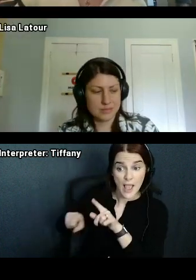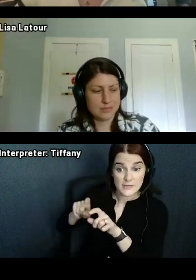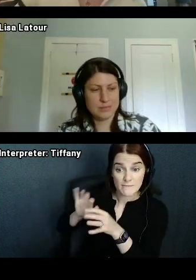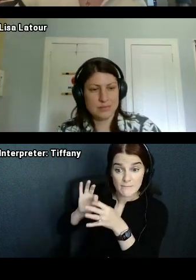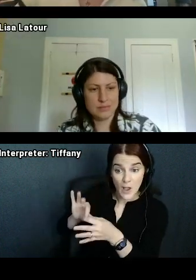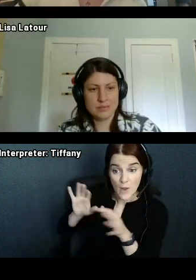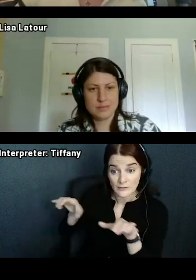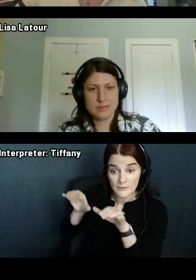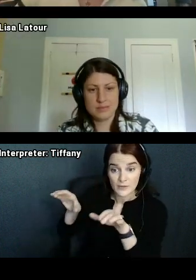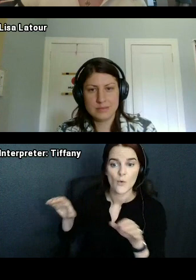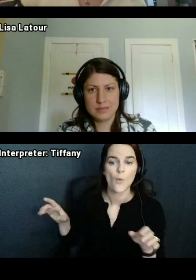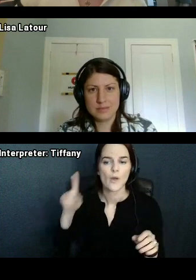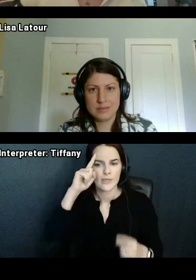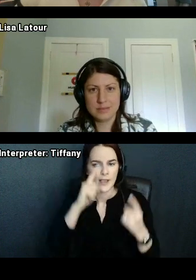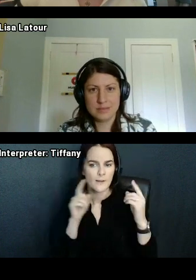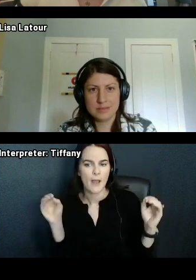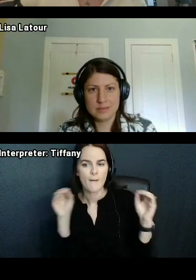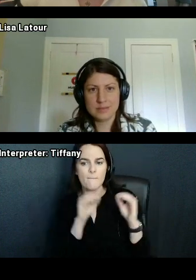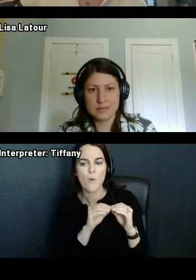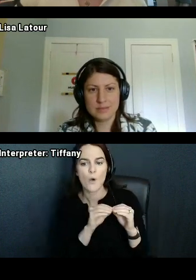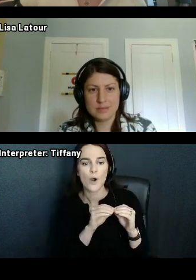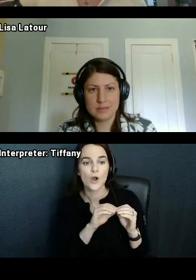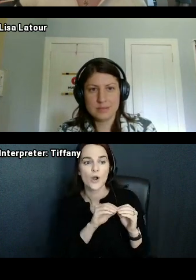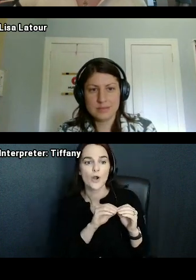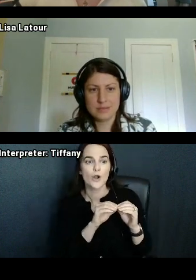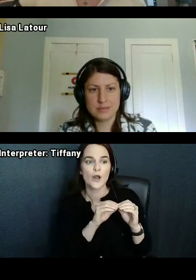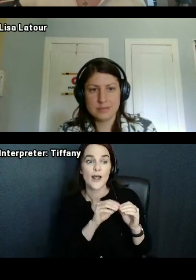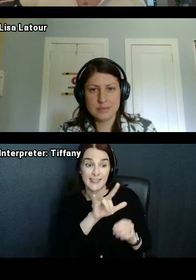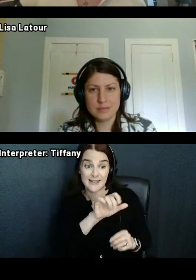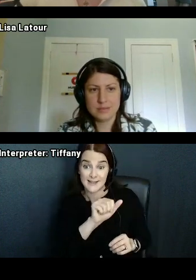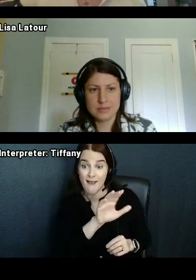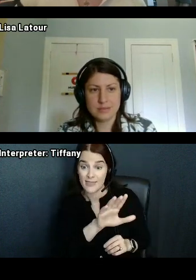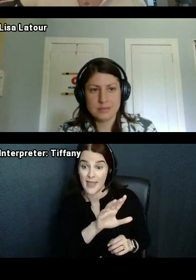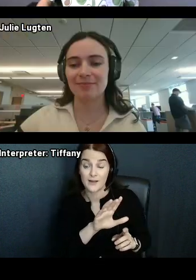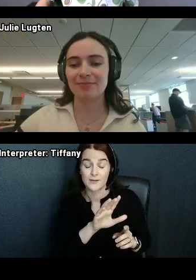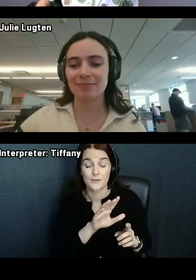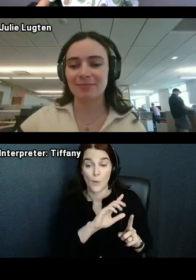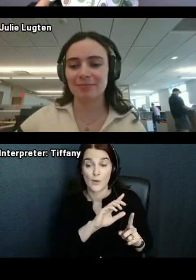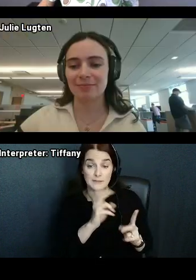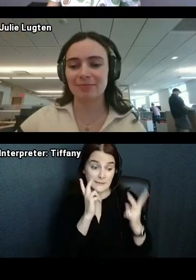about Lisa's see when people log in type of activity?